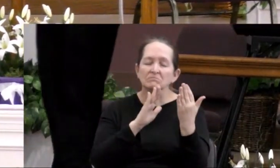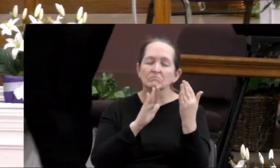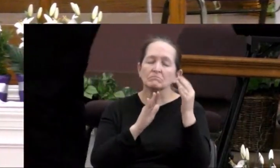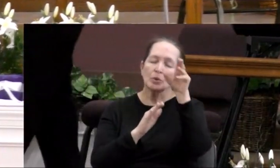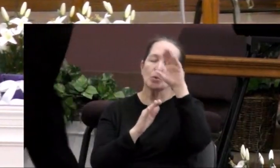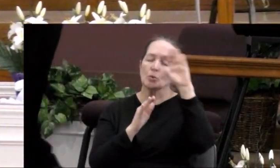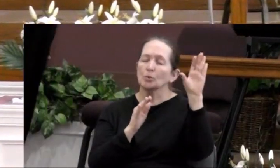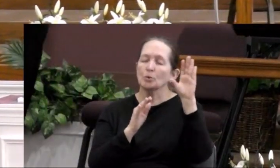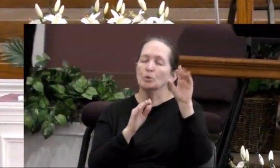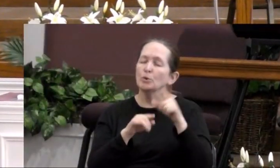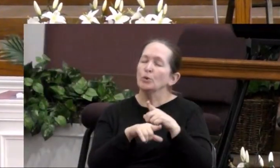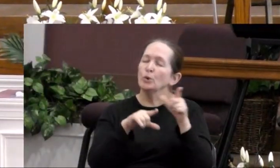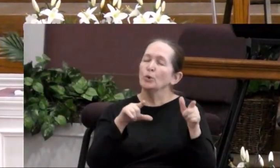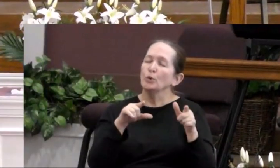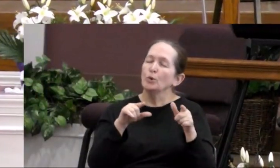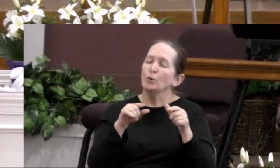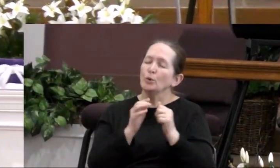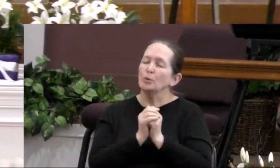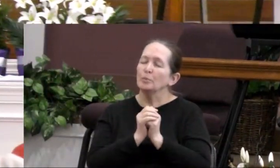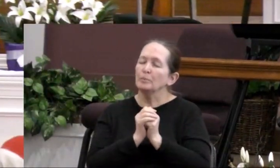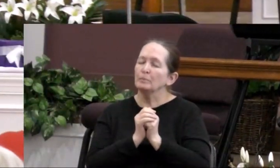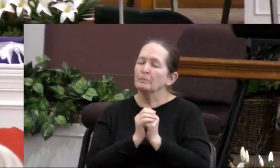the greatest price paid